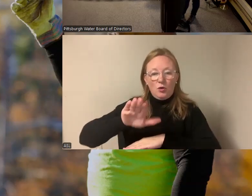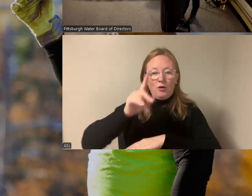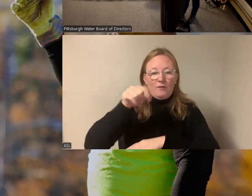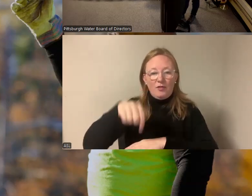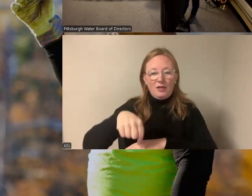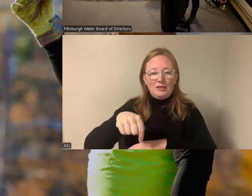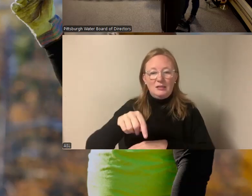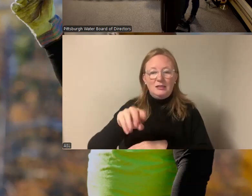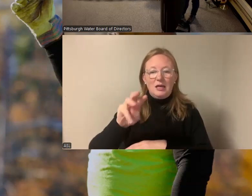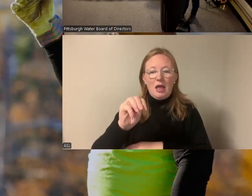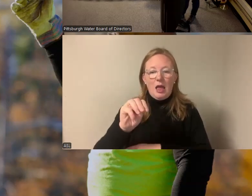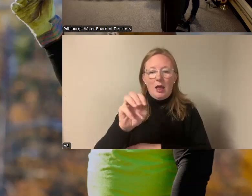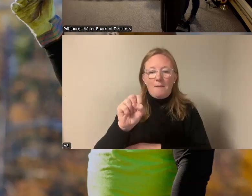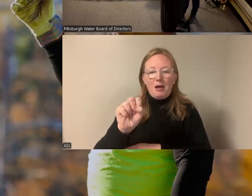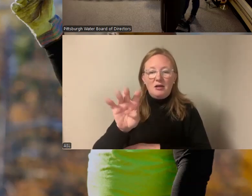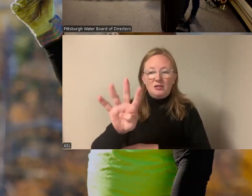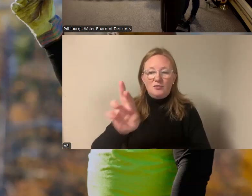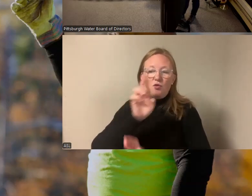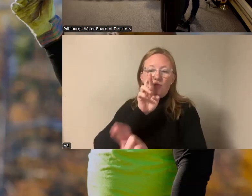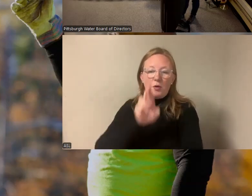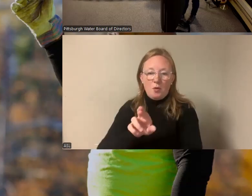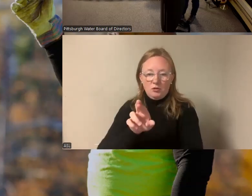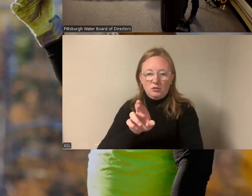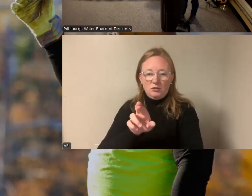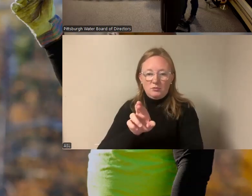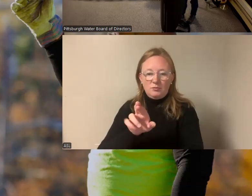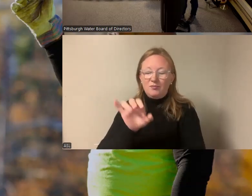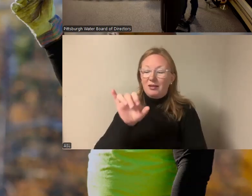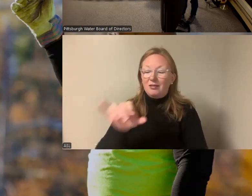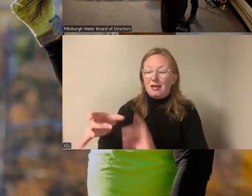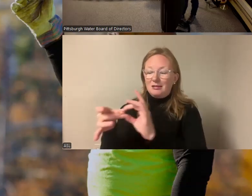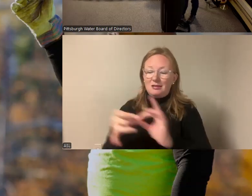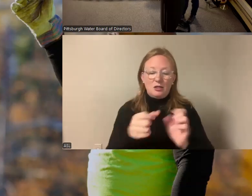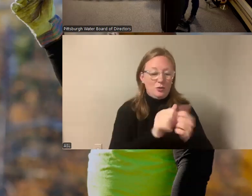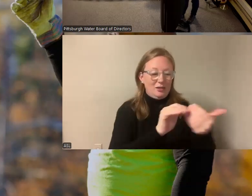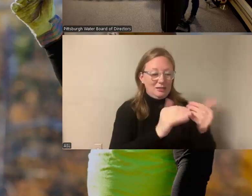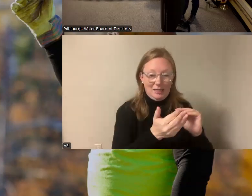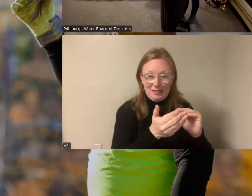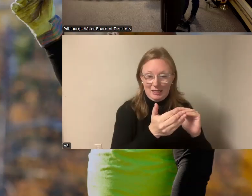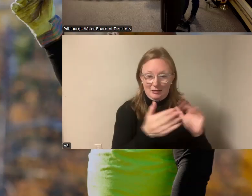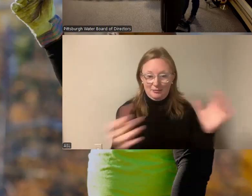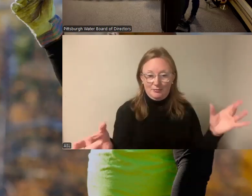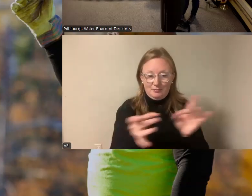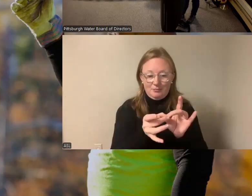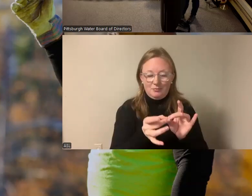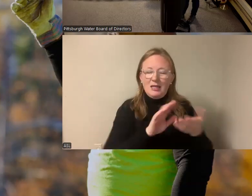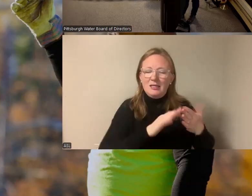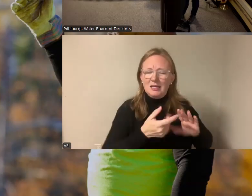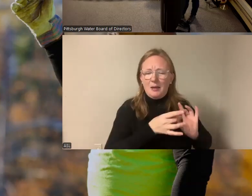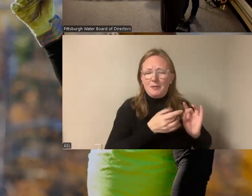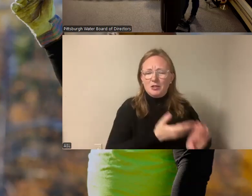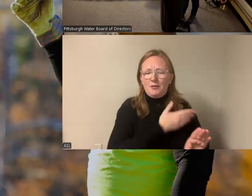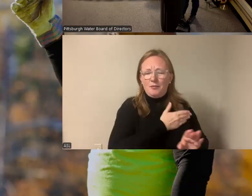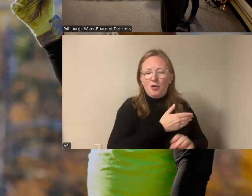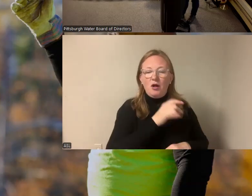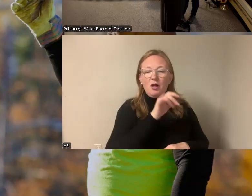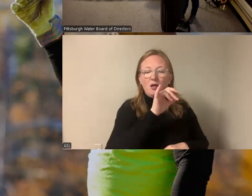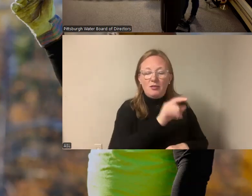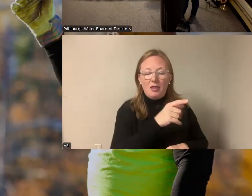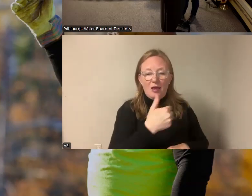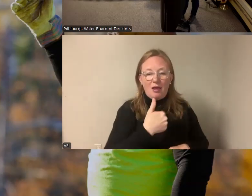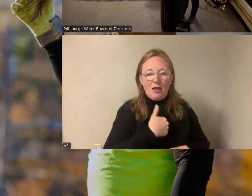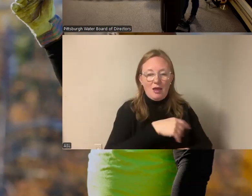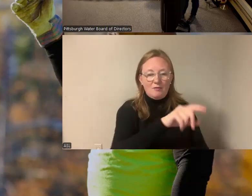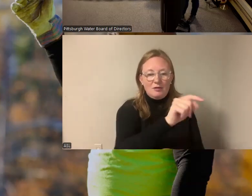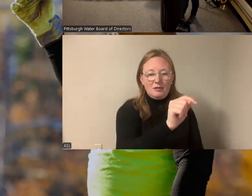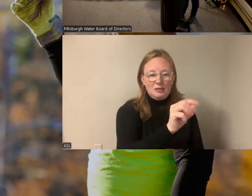annual MS4 report. This is prepared in conjunction with the city. The city, as I've mentioned in the past, is a co-permittee on our